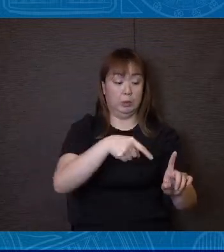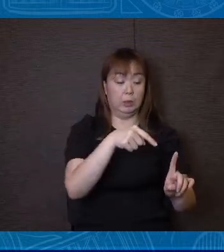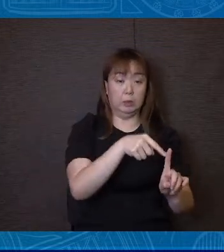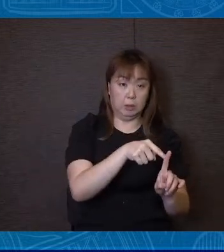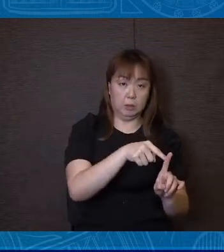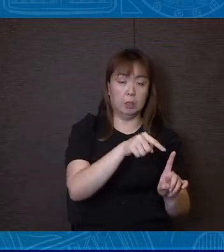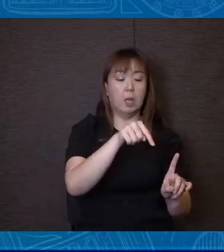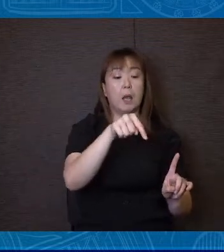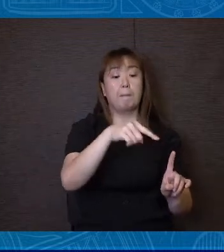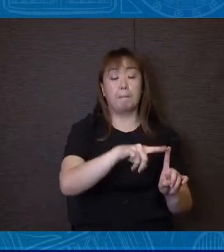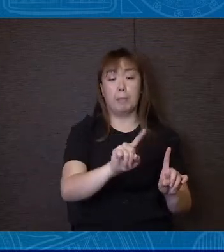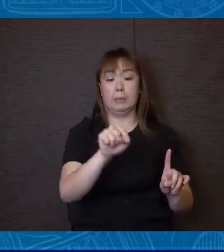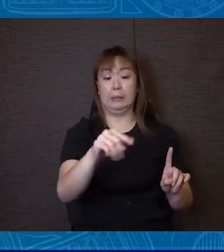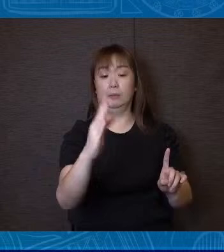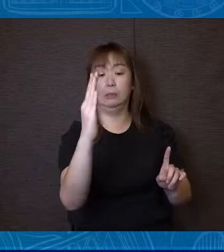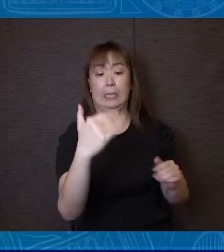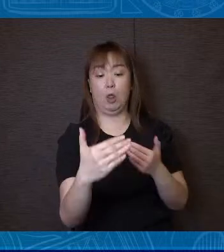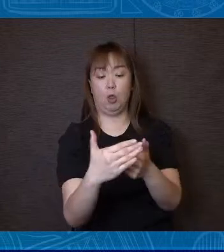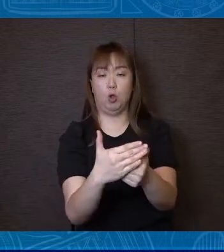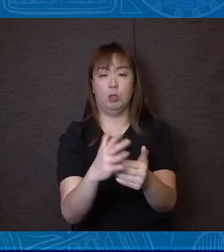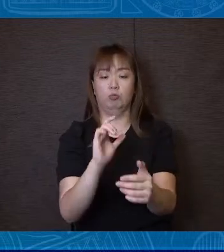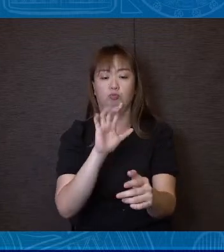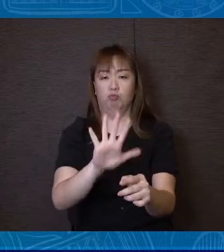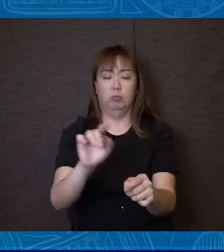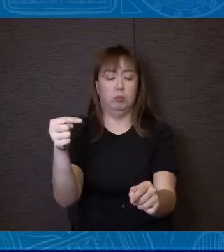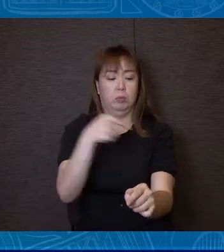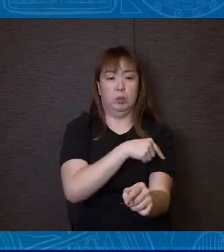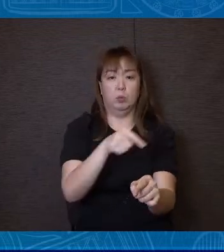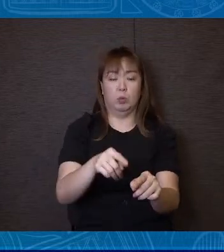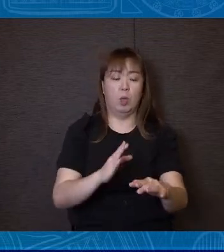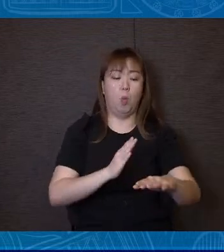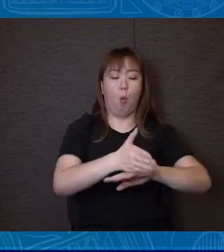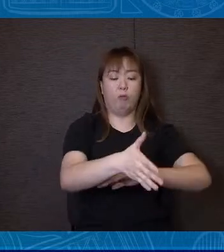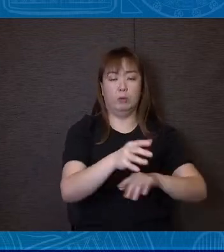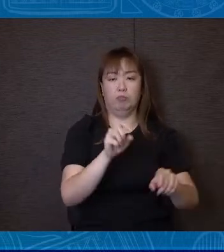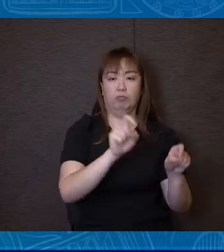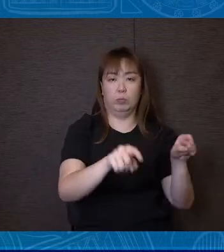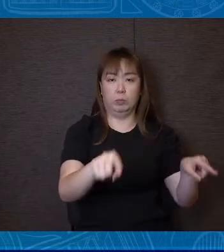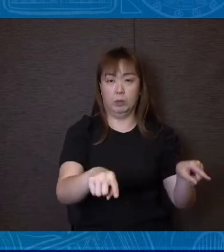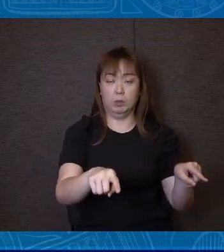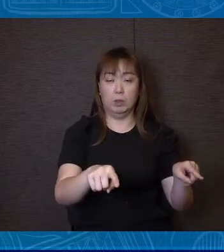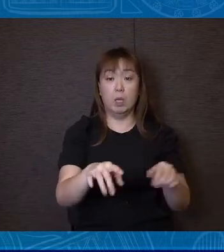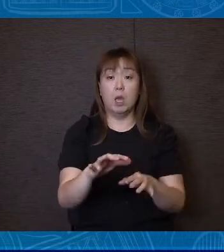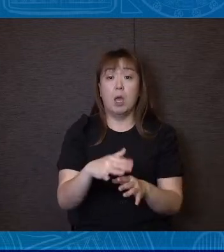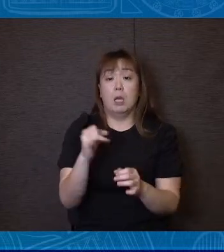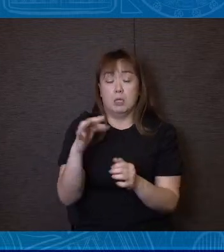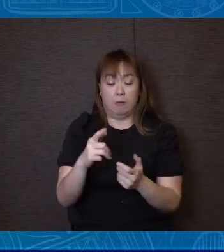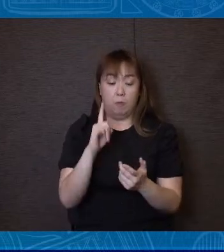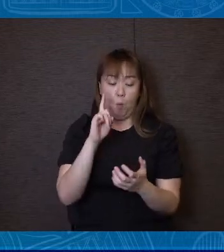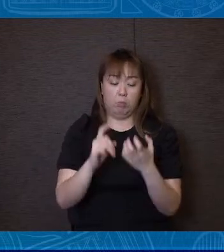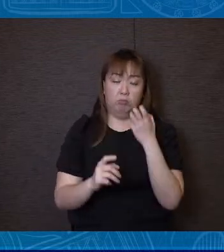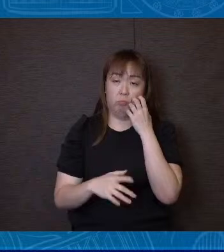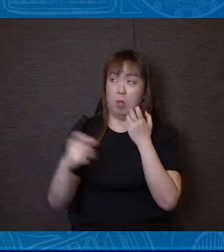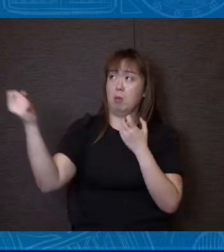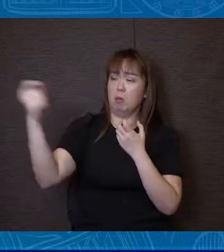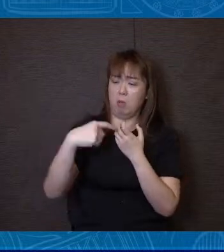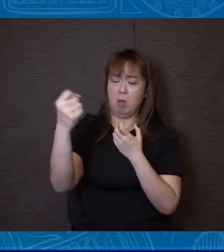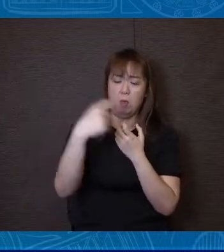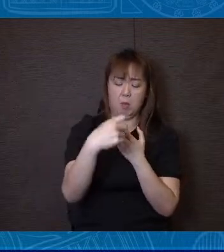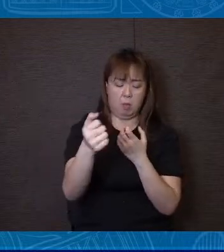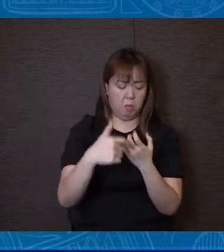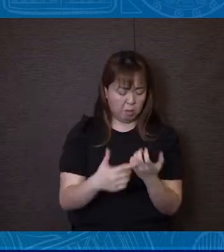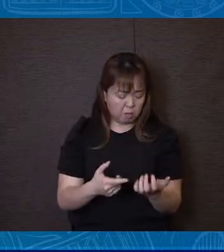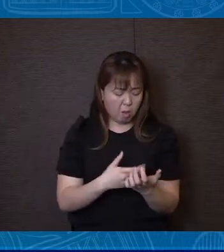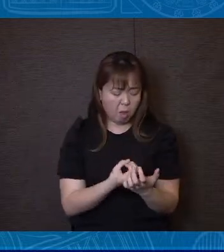the alerting area. So this helps prevent over-alerting, which can erode trust, because sometimes in large flat